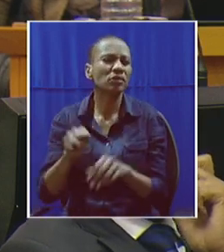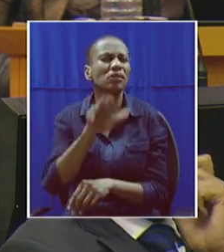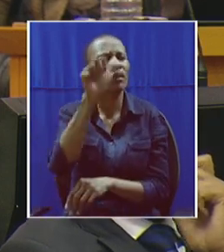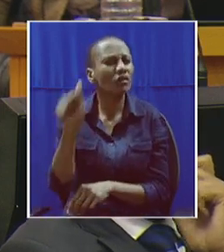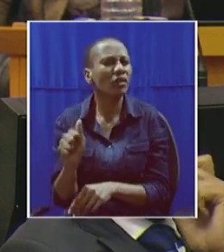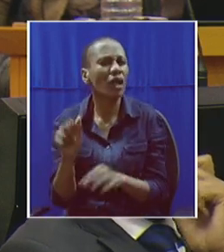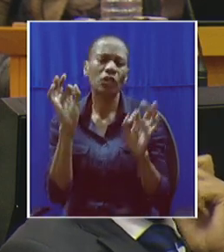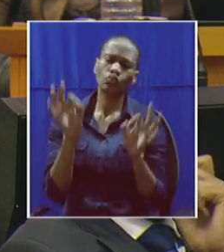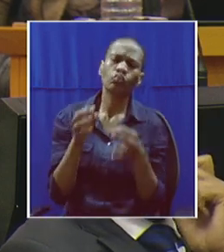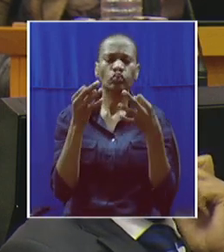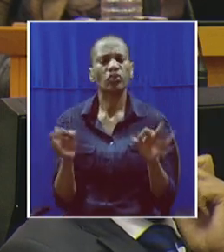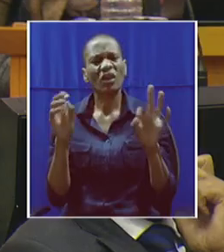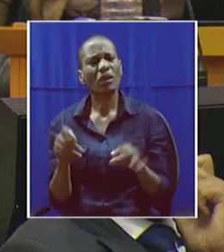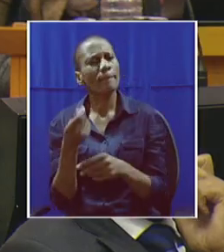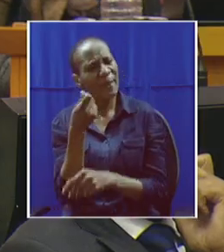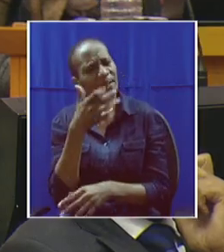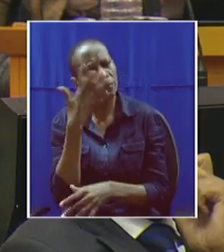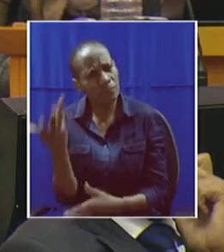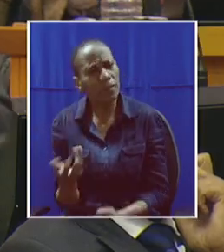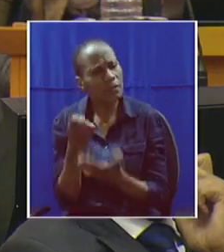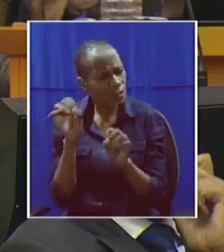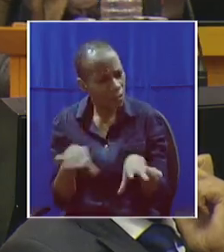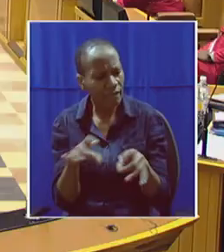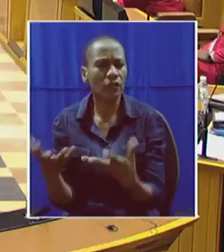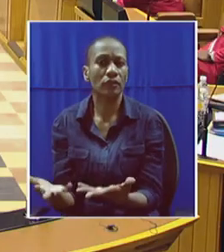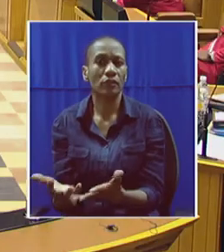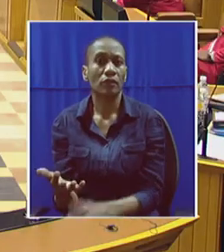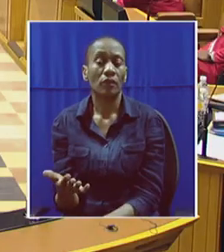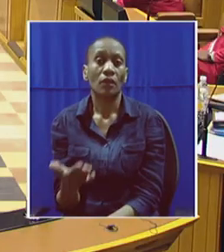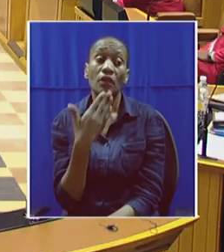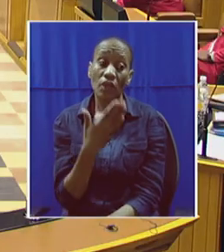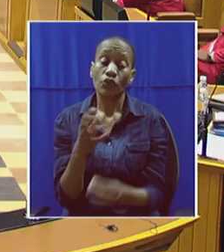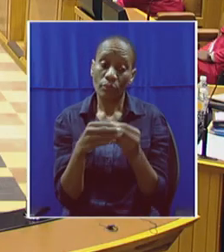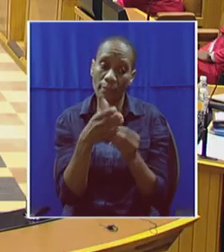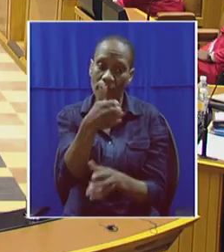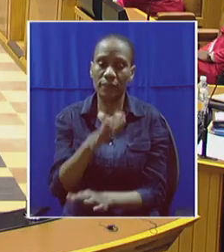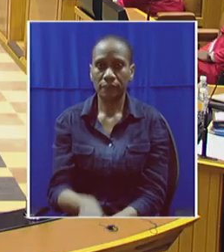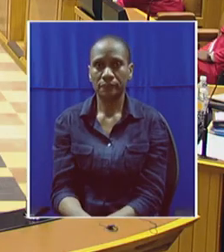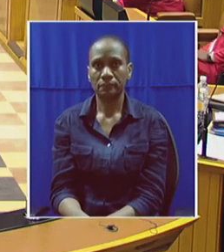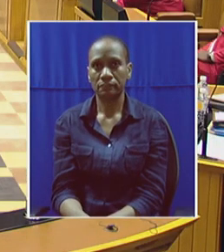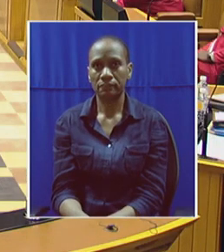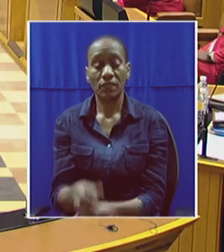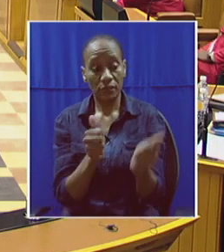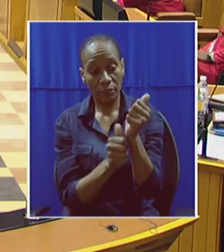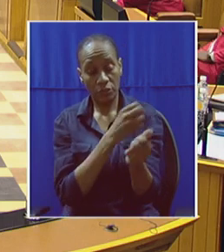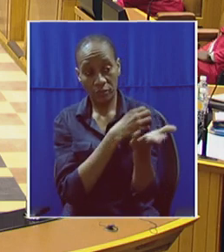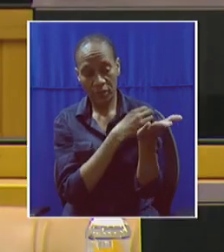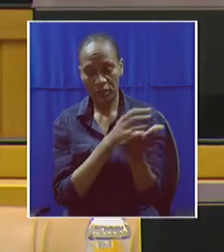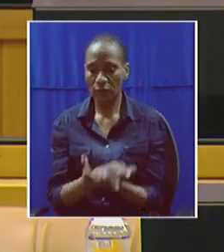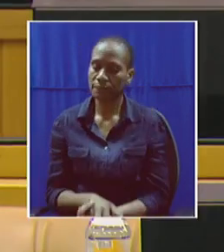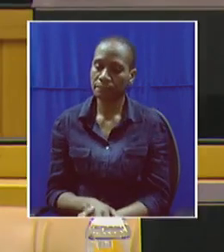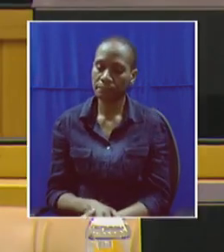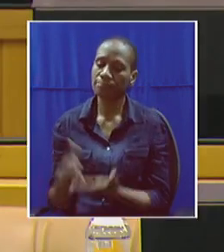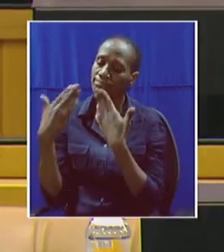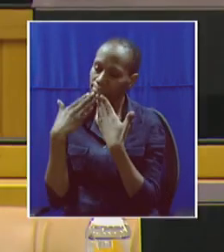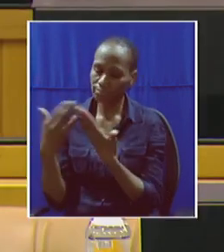in the economic environment thank you so much thank you honorable member honorable Deputy Minister thank you